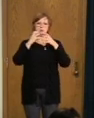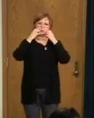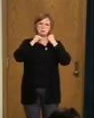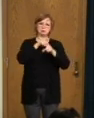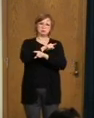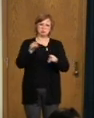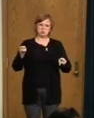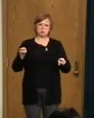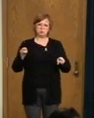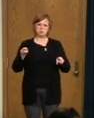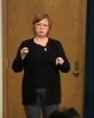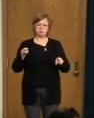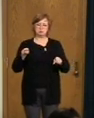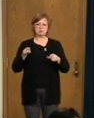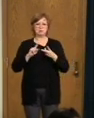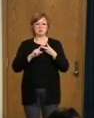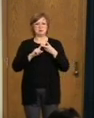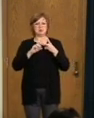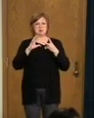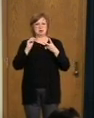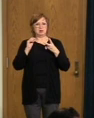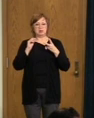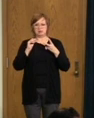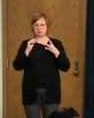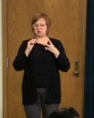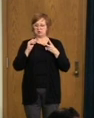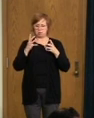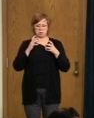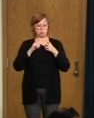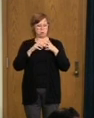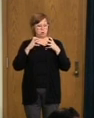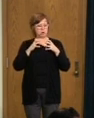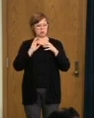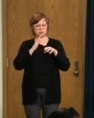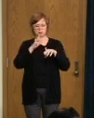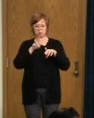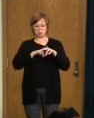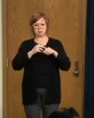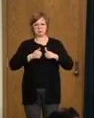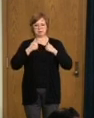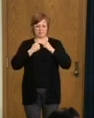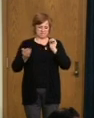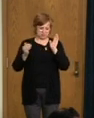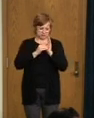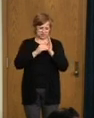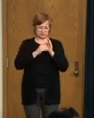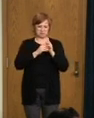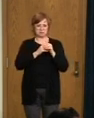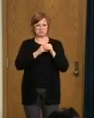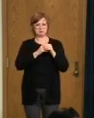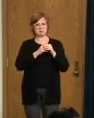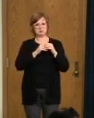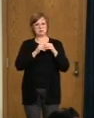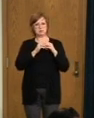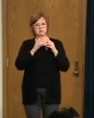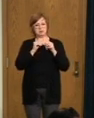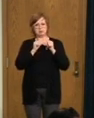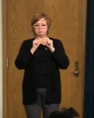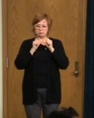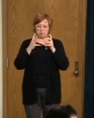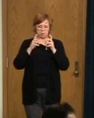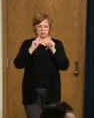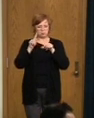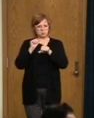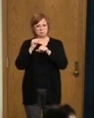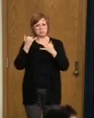that we not only have the opportunity to have life as normal as it possibly can be, but we have that opportunity to continue to go to